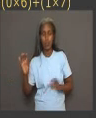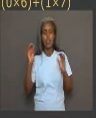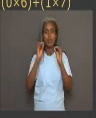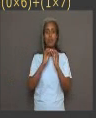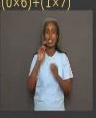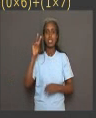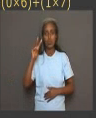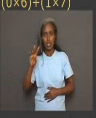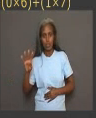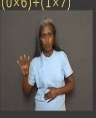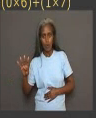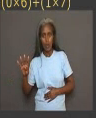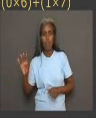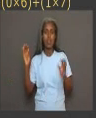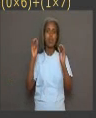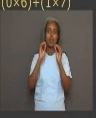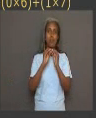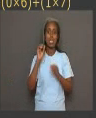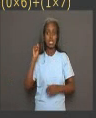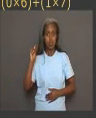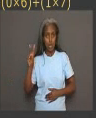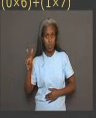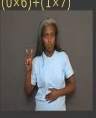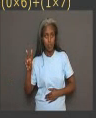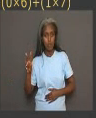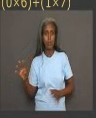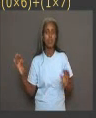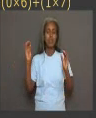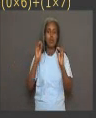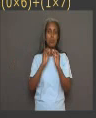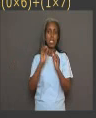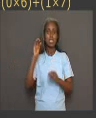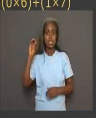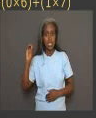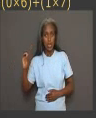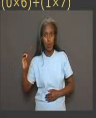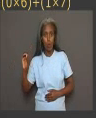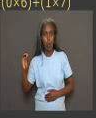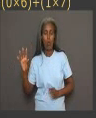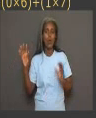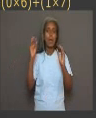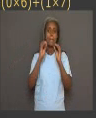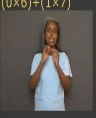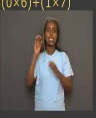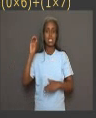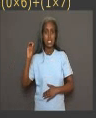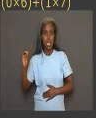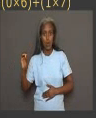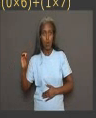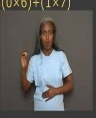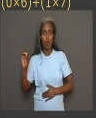plus 24 plus 12 plus 0 plus